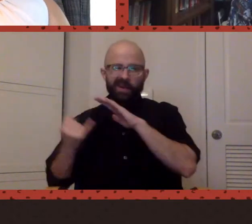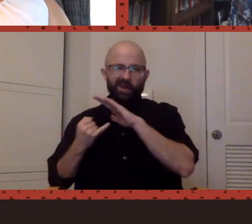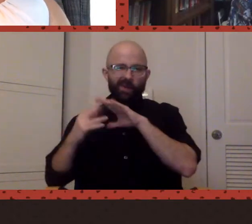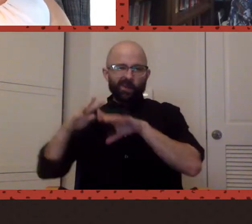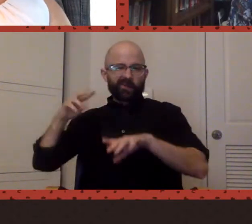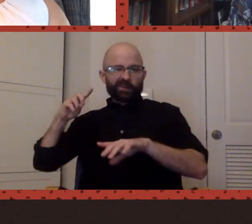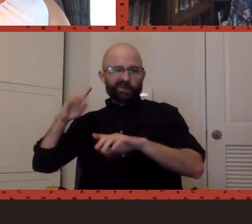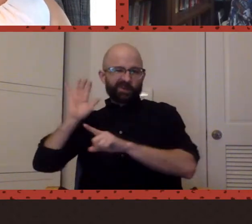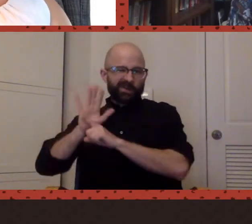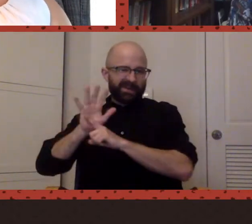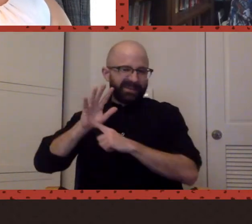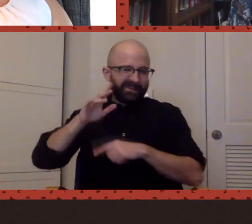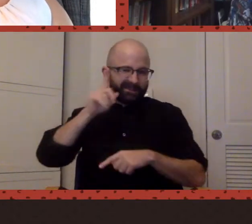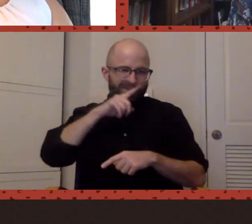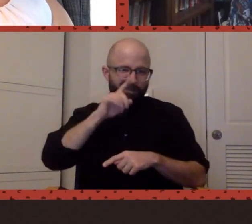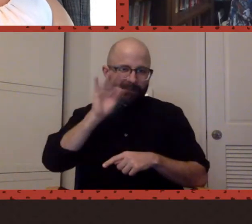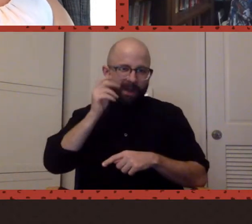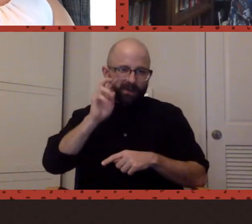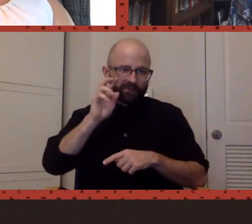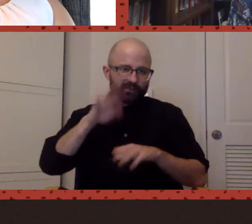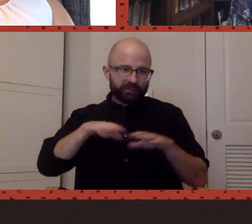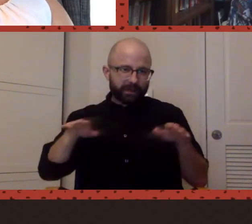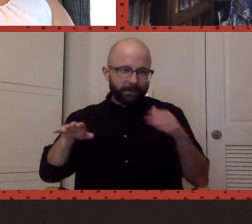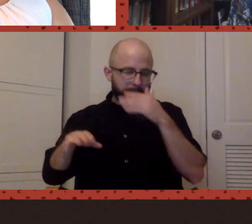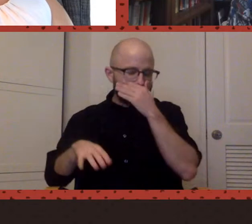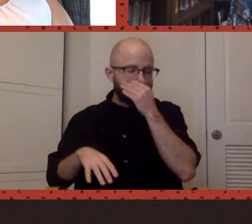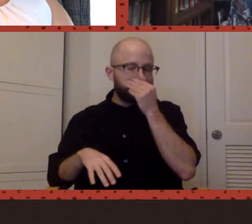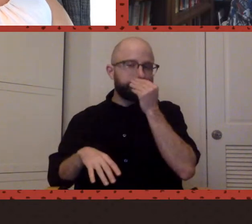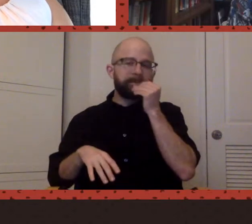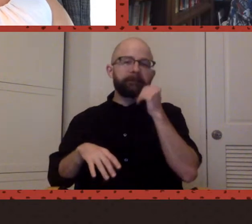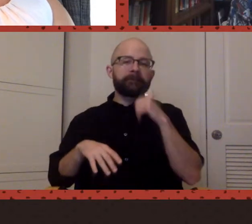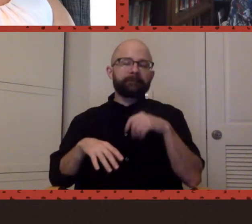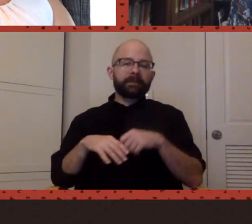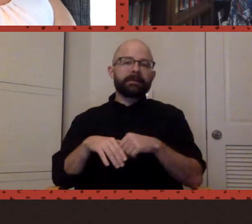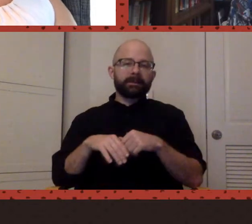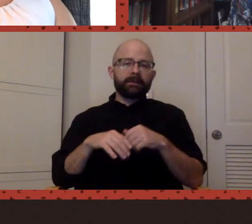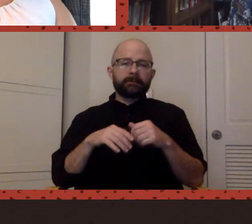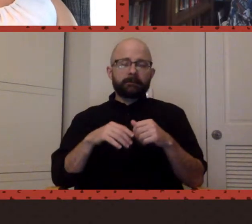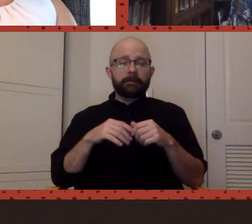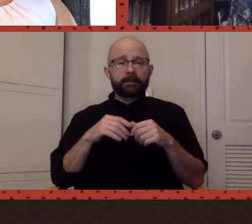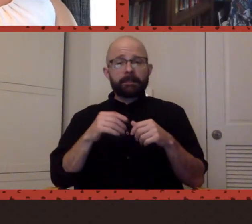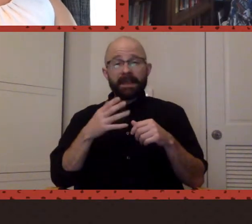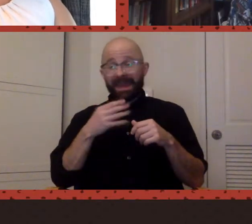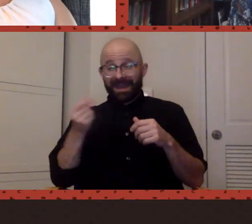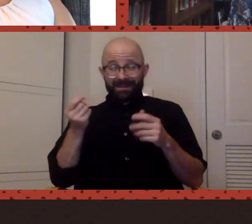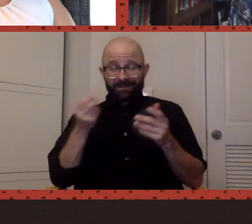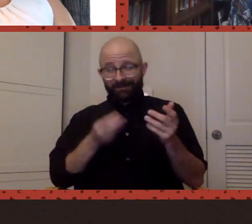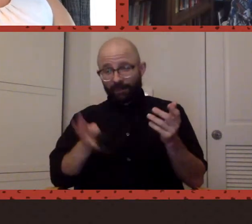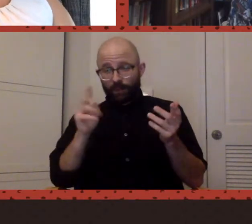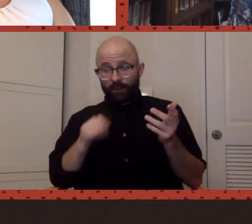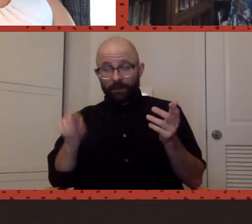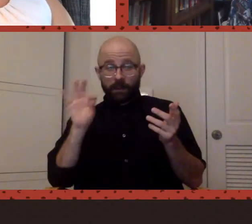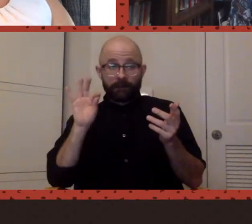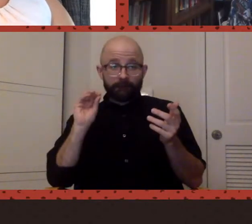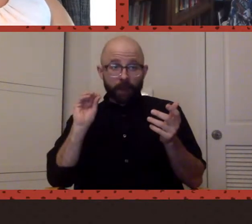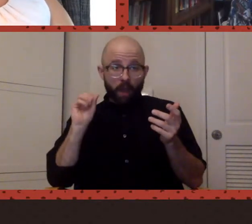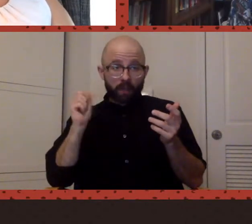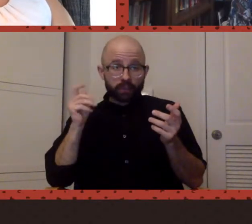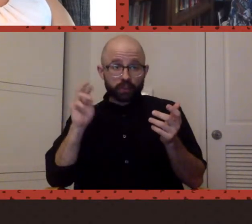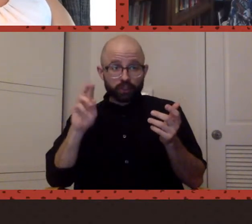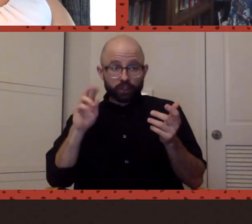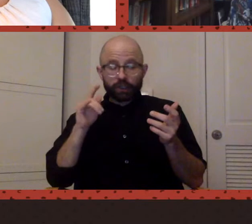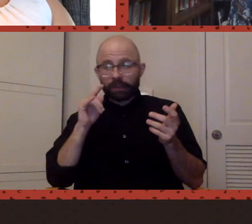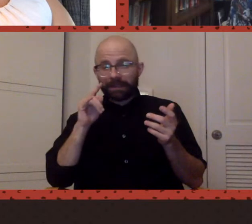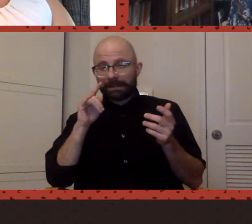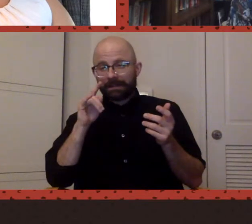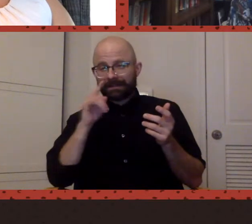child, and be like some of the foster kids that I worked with,